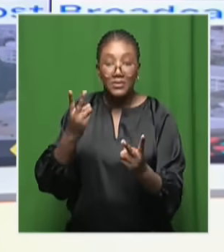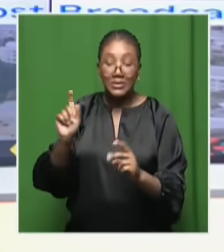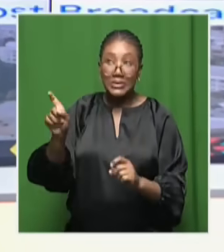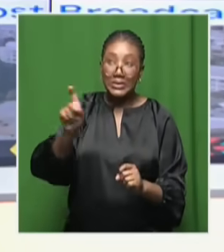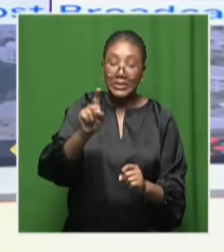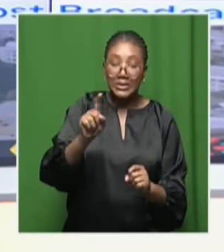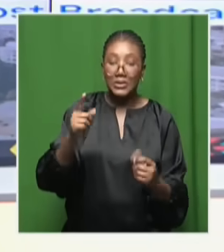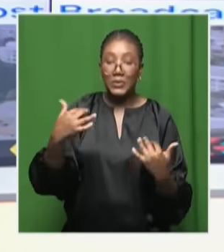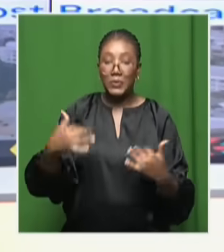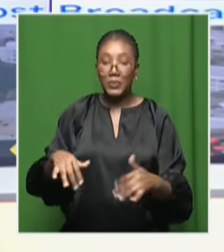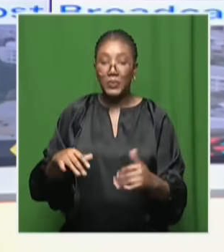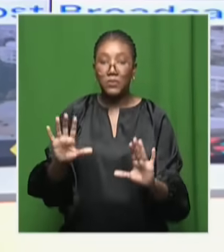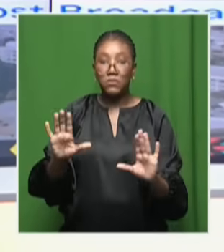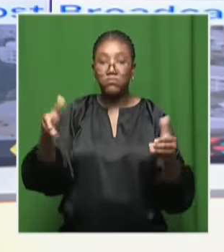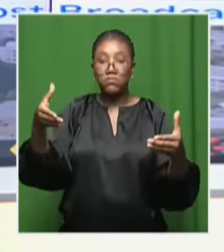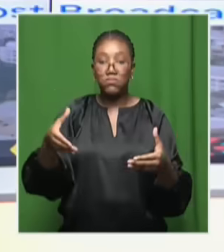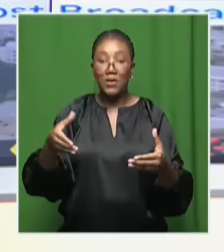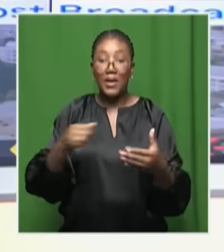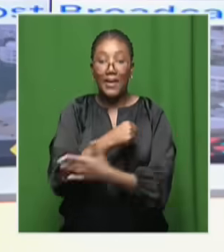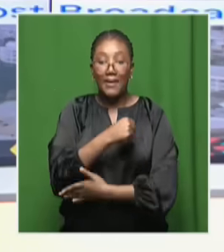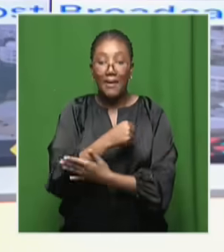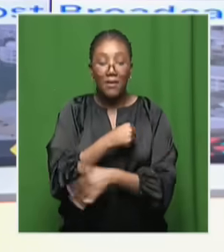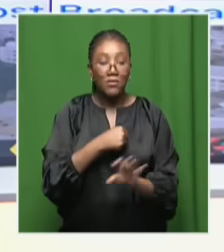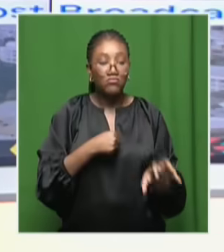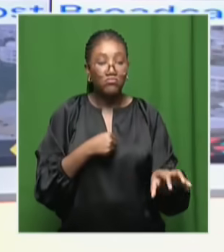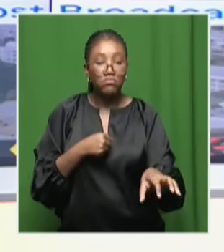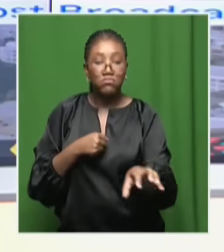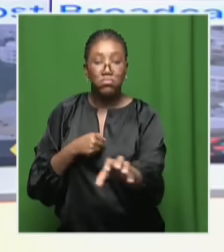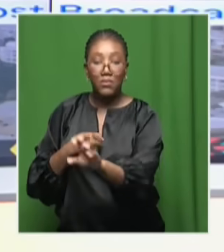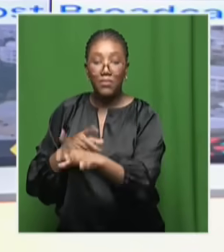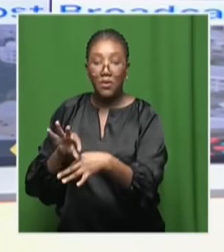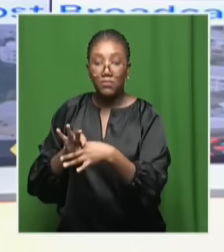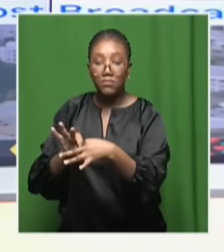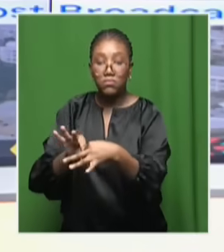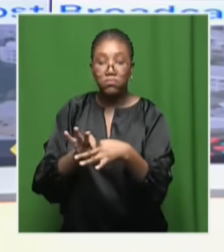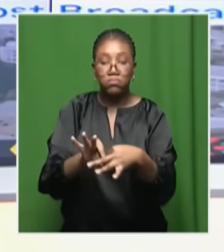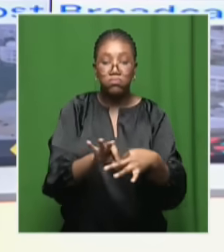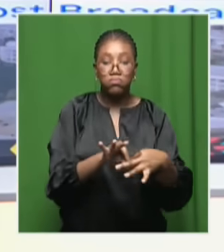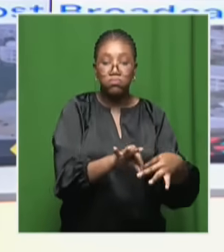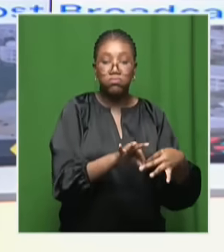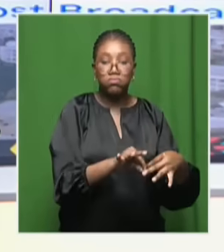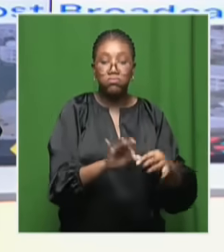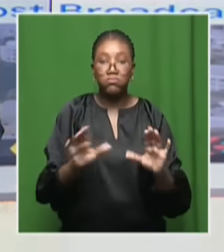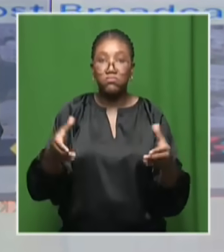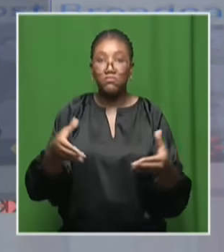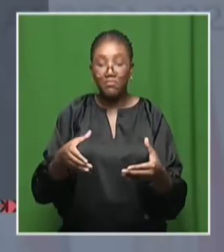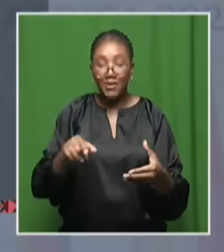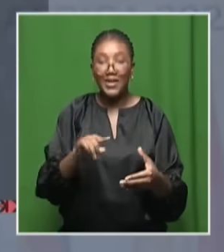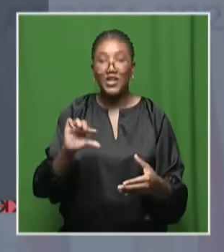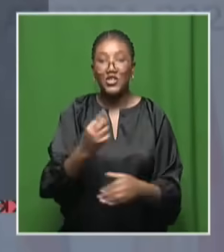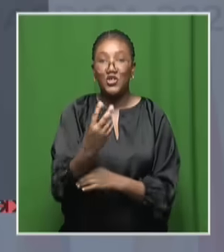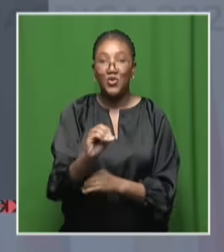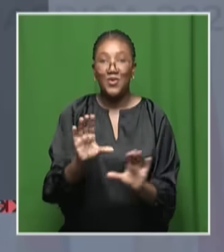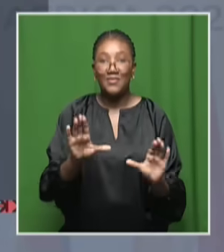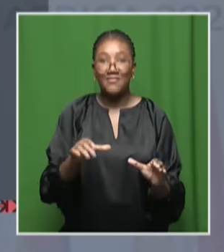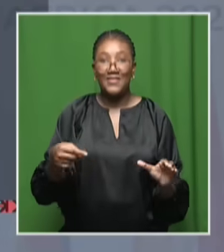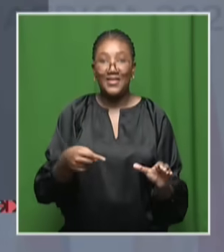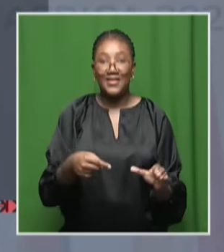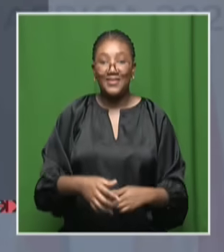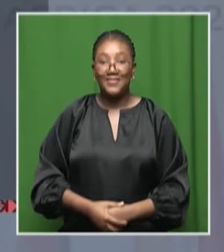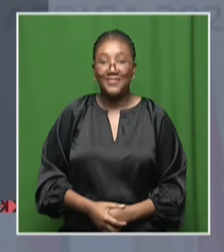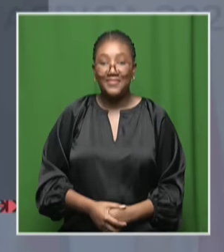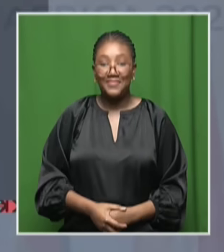are fitting into that larger geopolitical landscape that we also have seen shifting over the years as well. All right, so as we